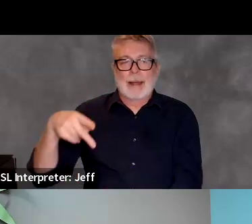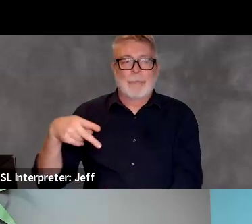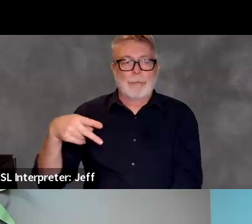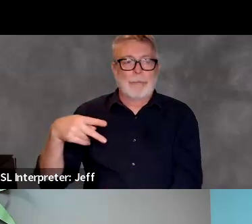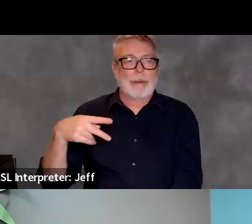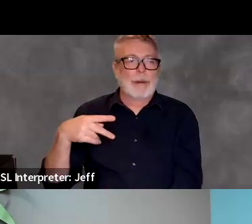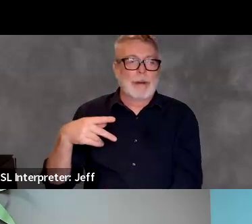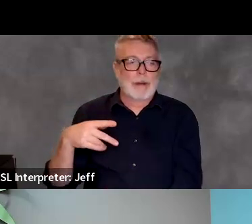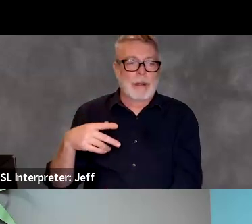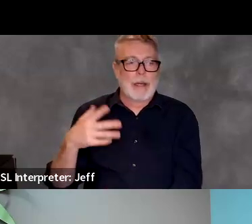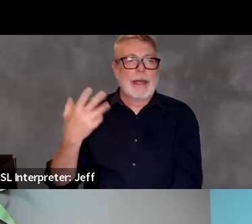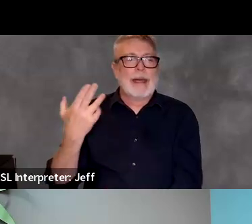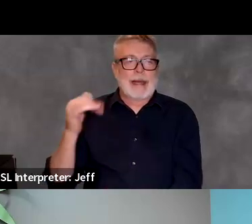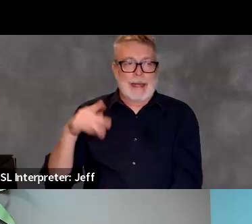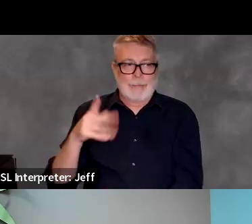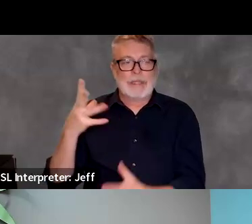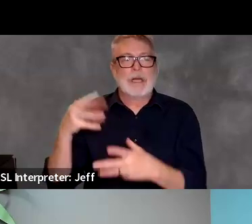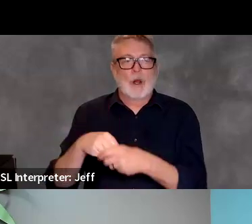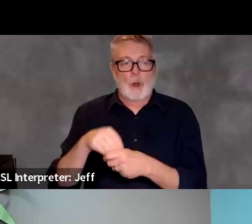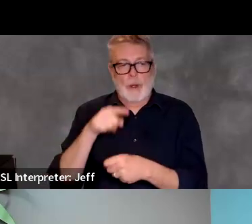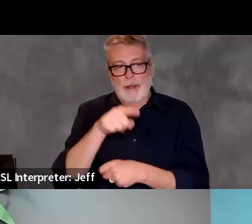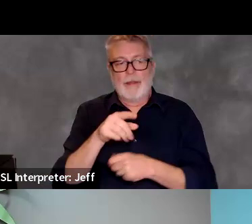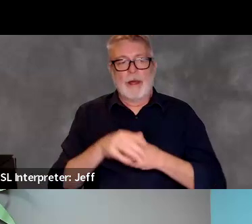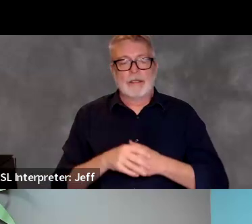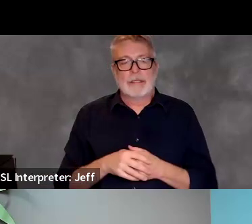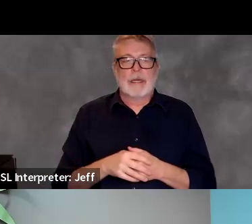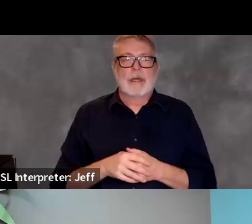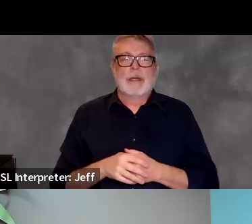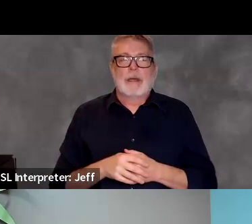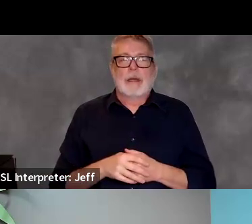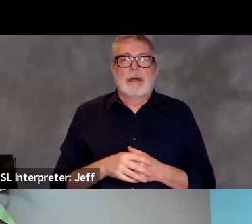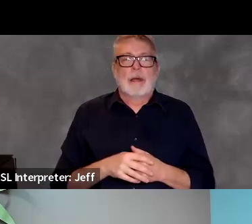HIP, and HIP has included that it will